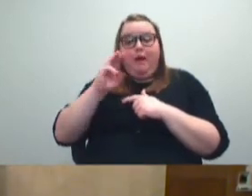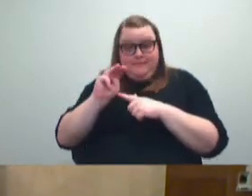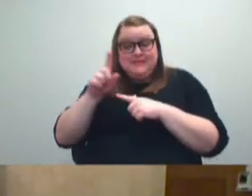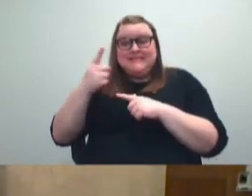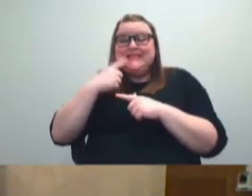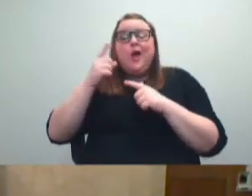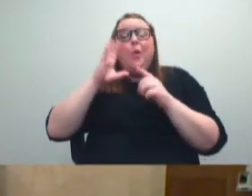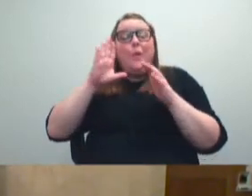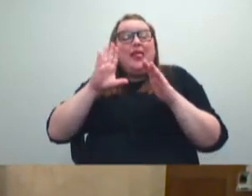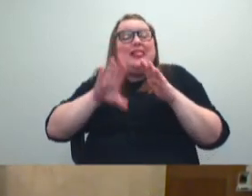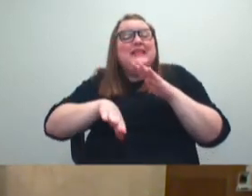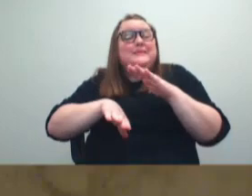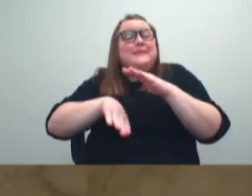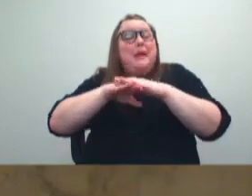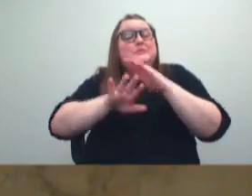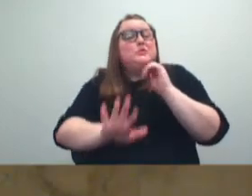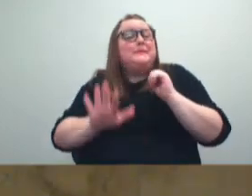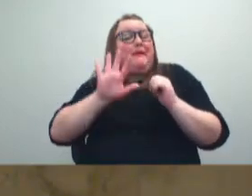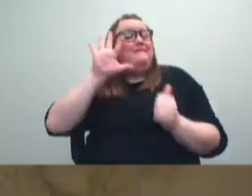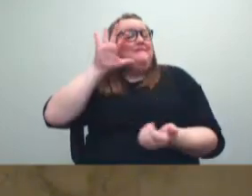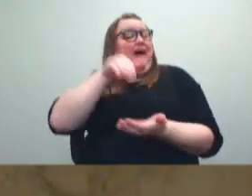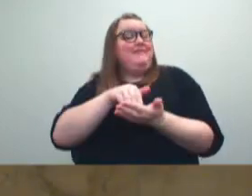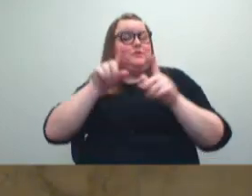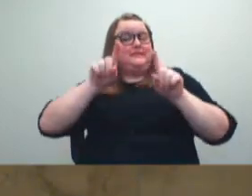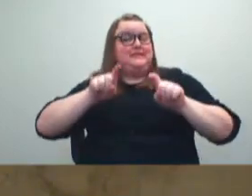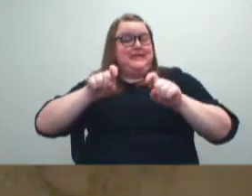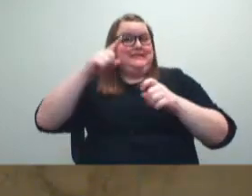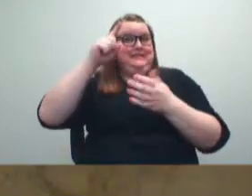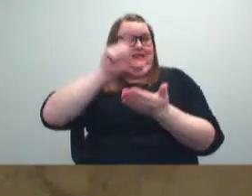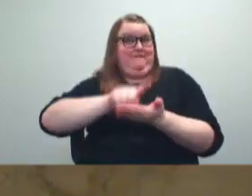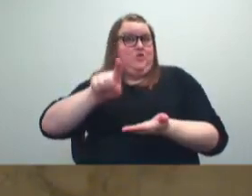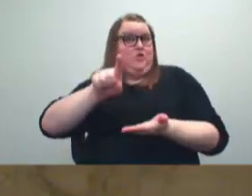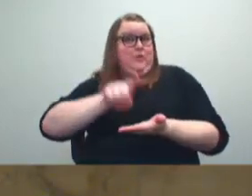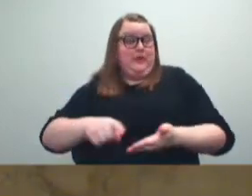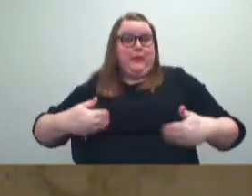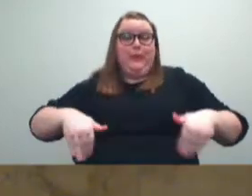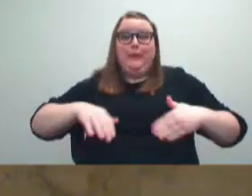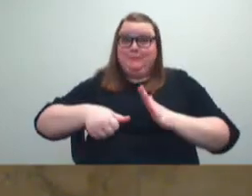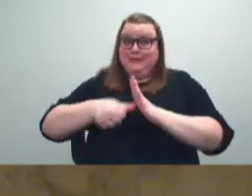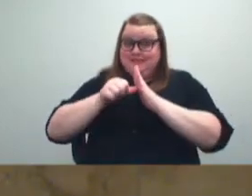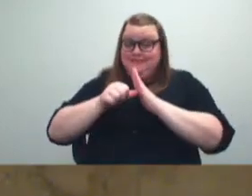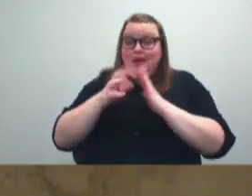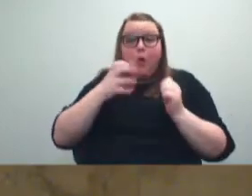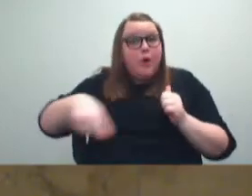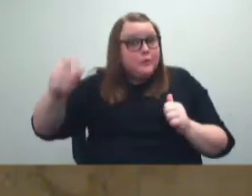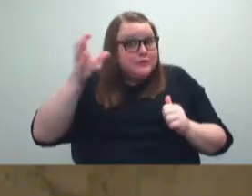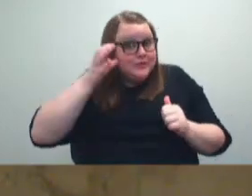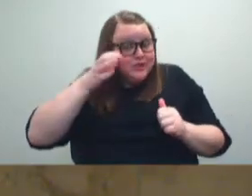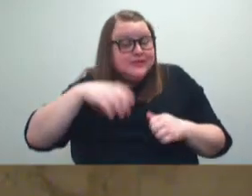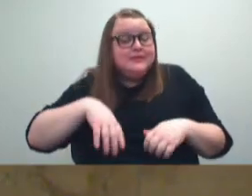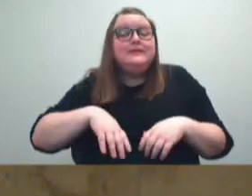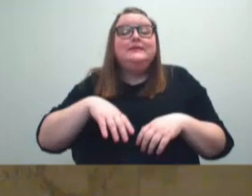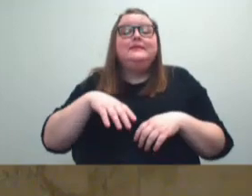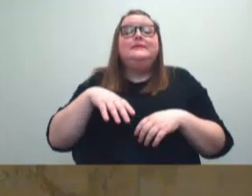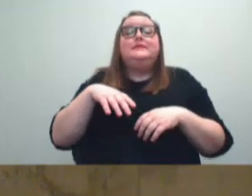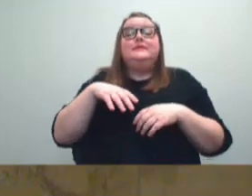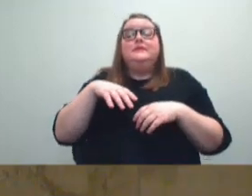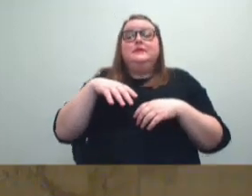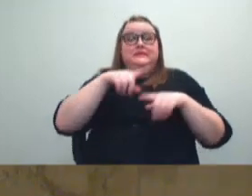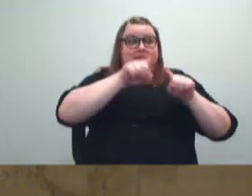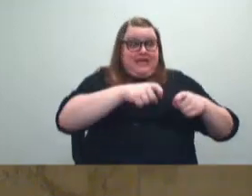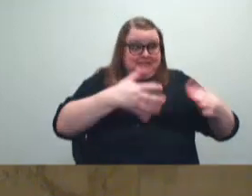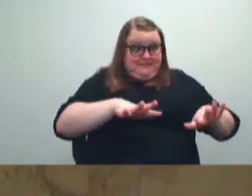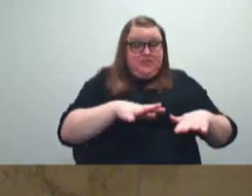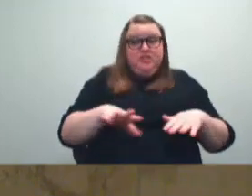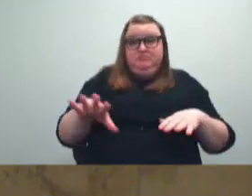Correct. Okay, that is impressive, 5,000 tests a week. And then also, I want everyone to hear this, the turnaround time is 24 to 48